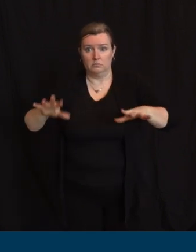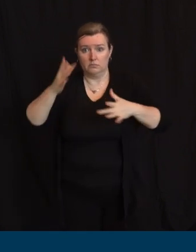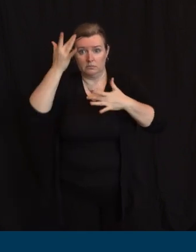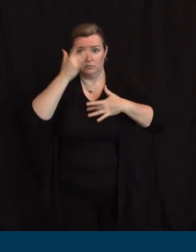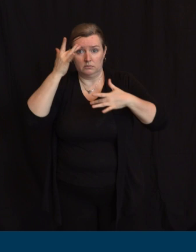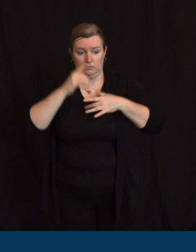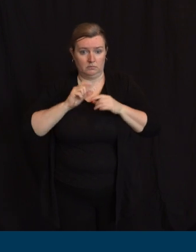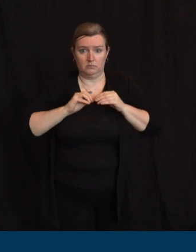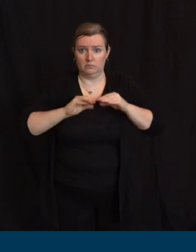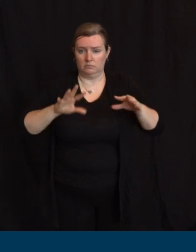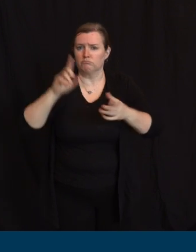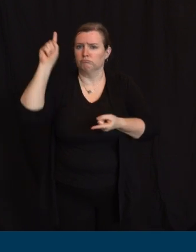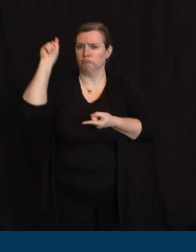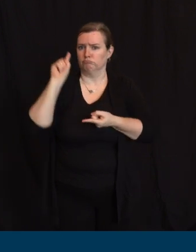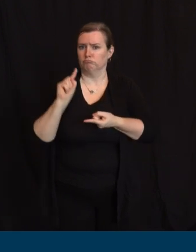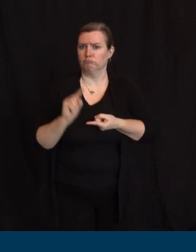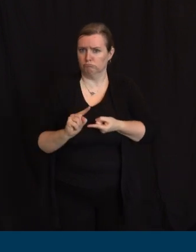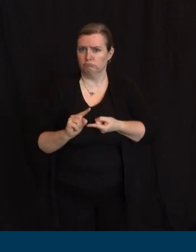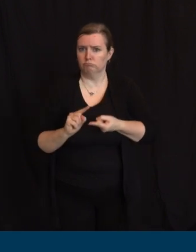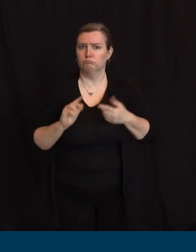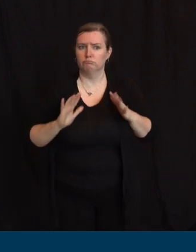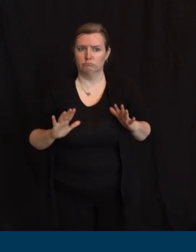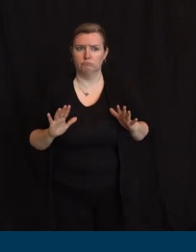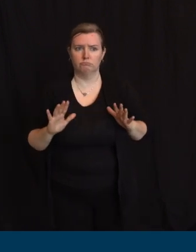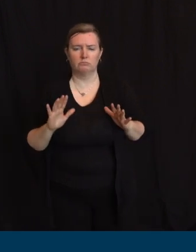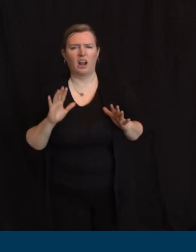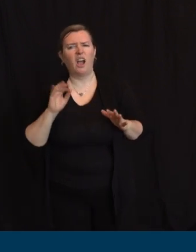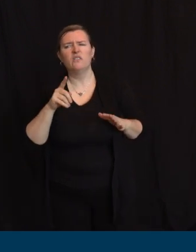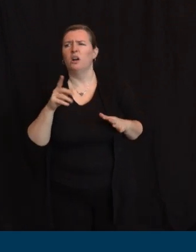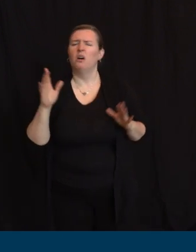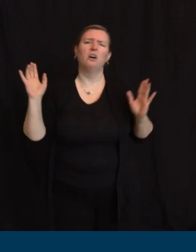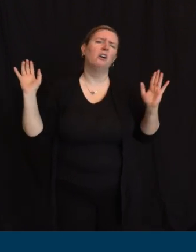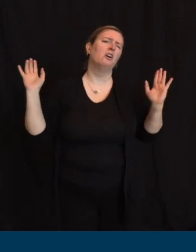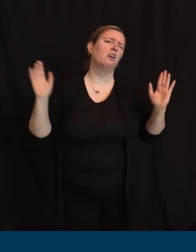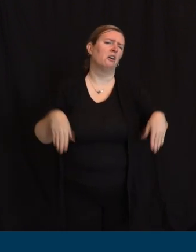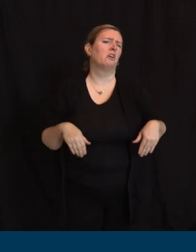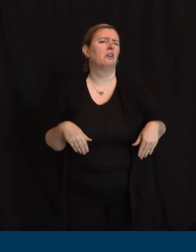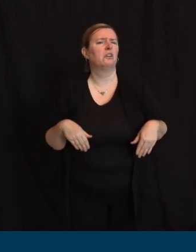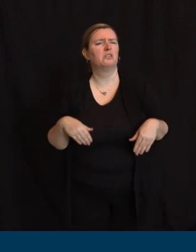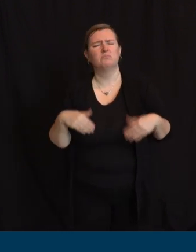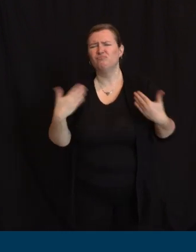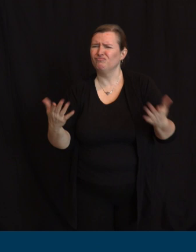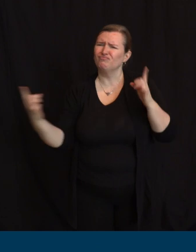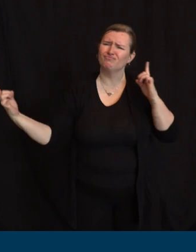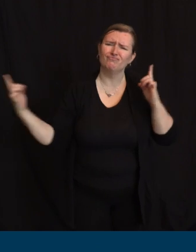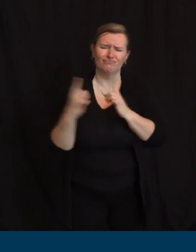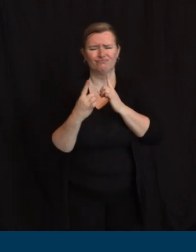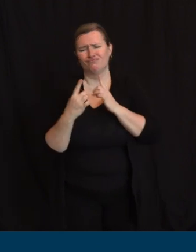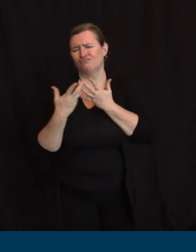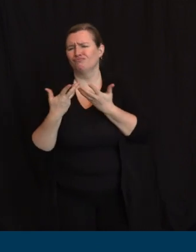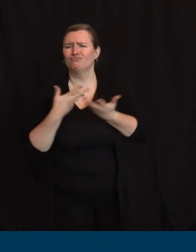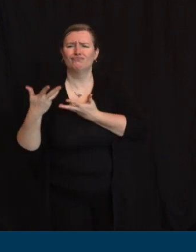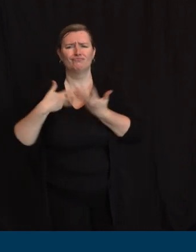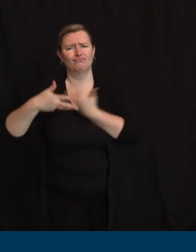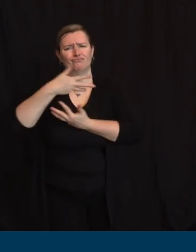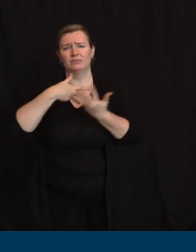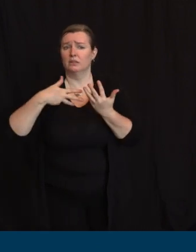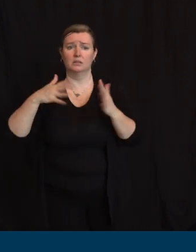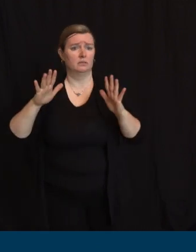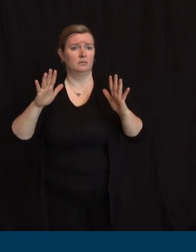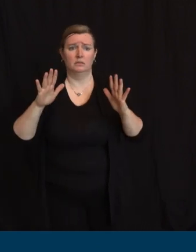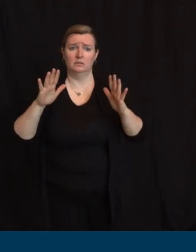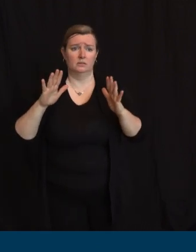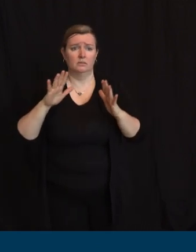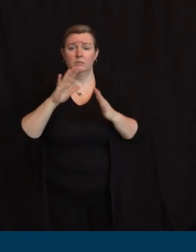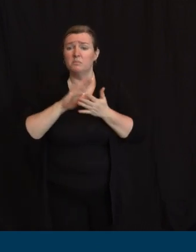we let up even just a bit, we will risk seeing these colors rapidly turning to bright